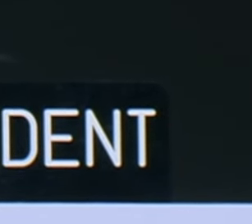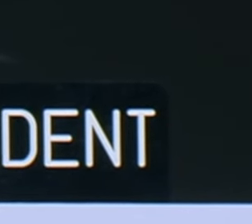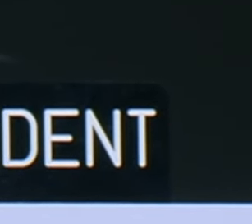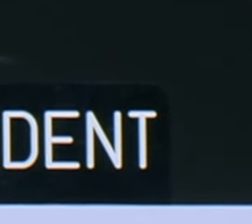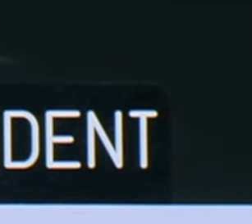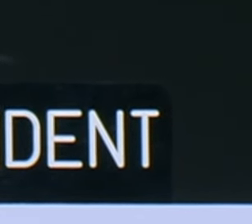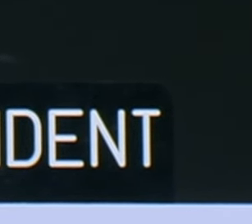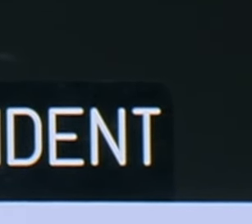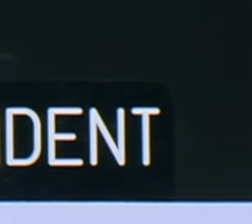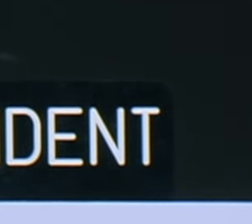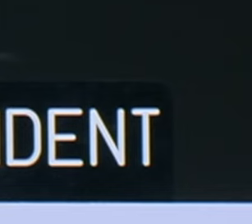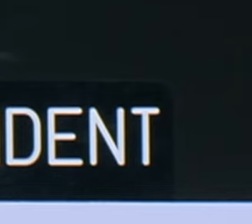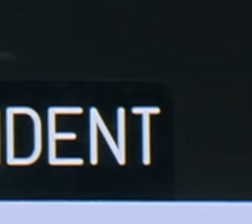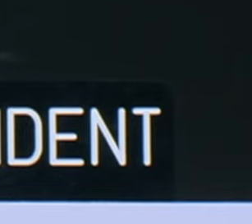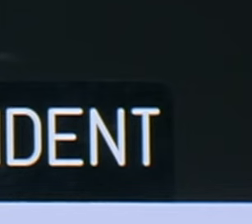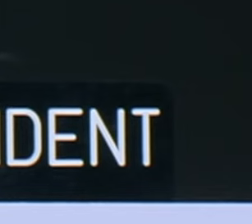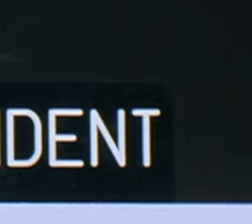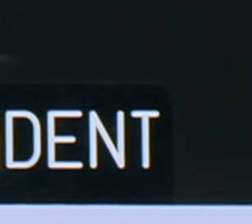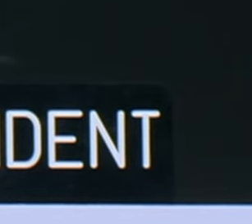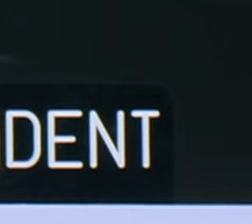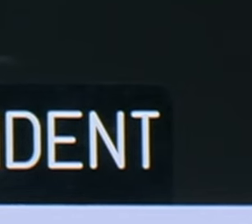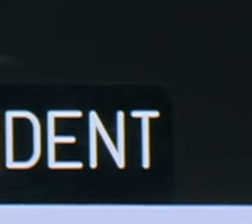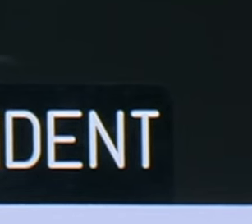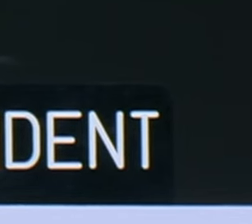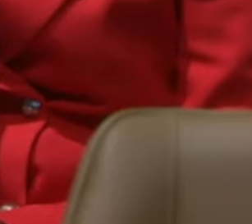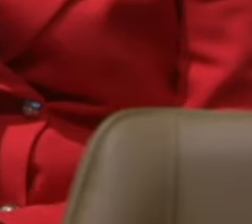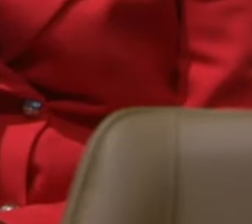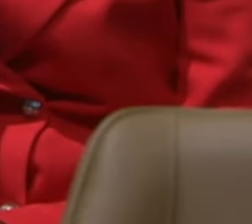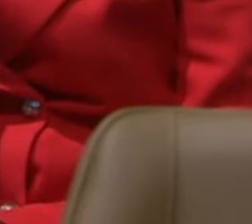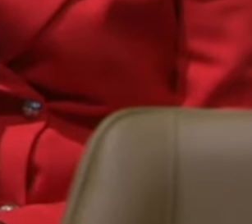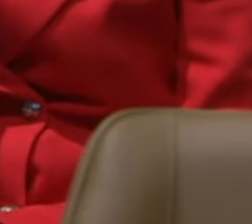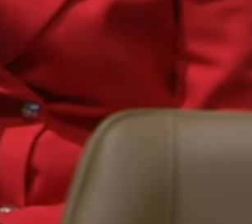Greece. Your Excellency, you have the floor.